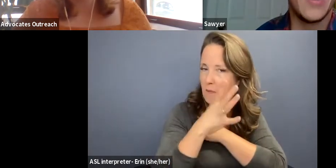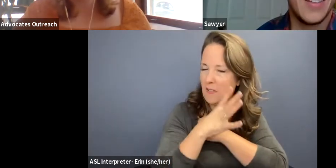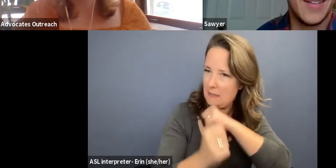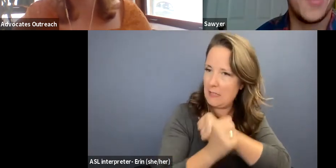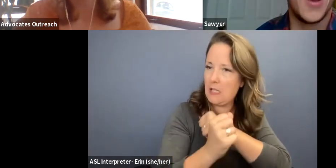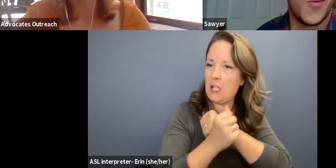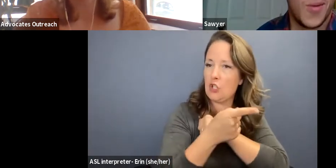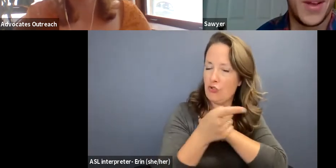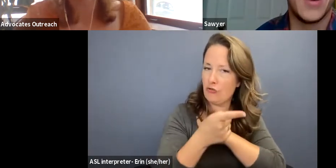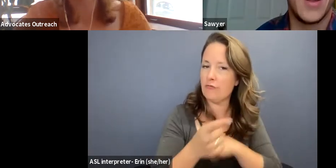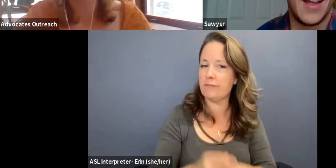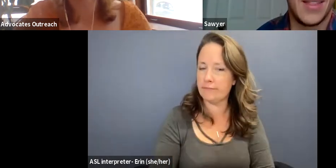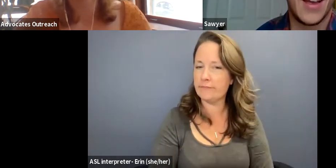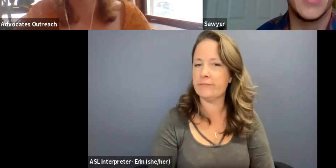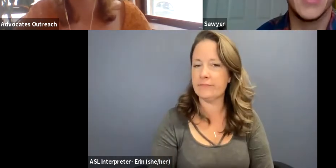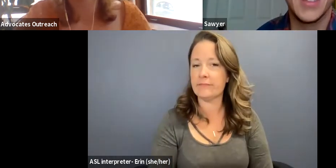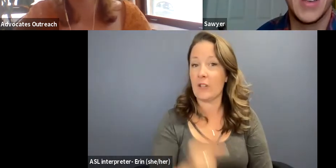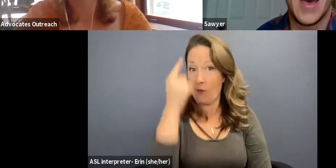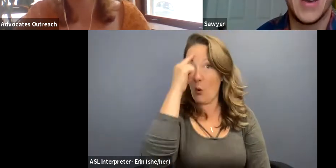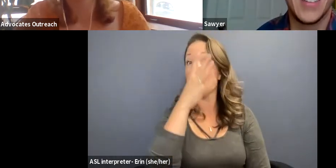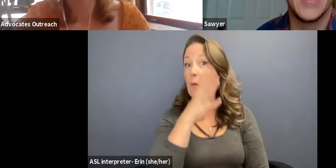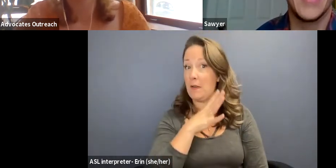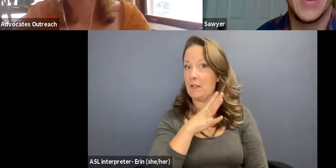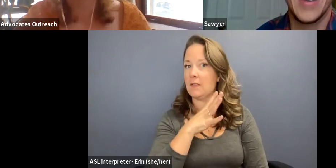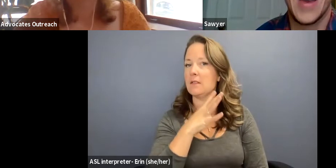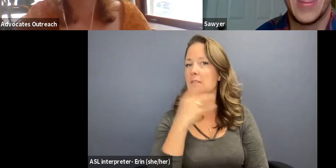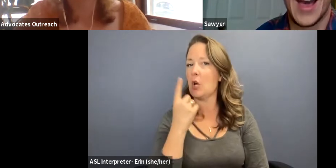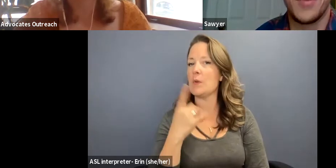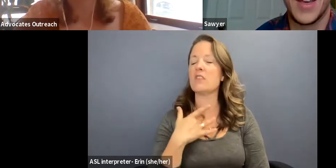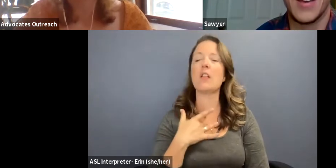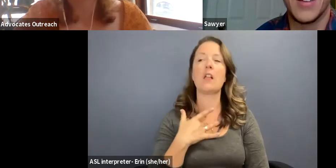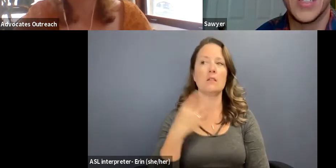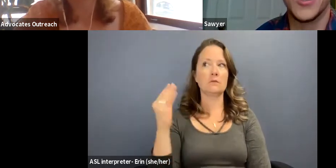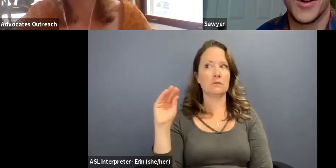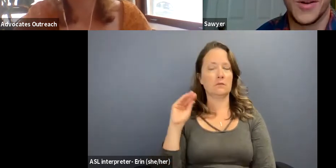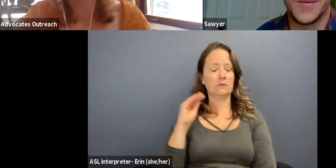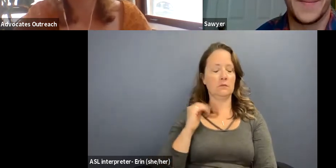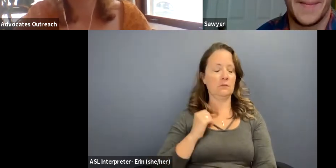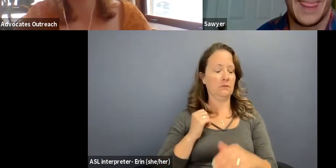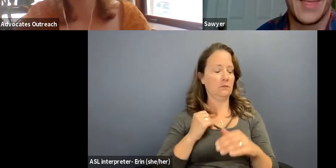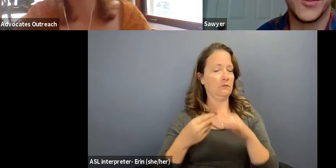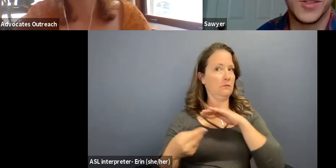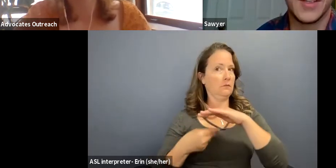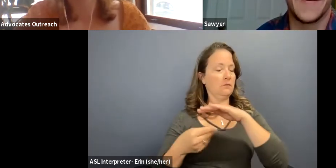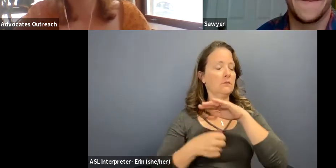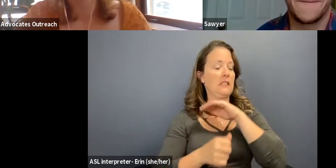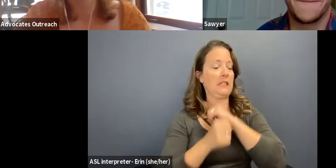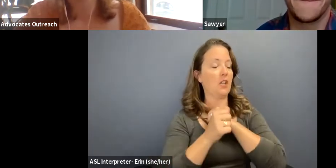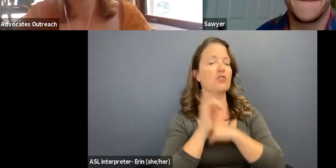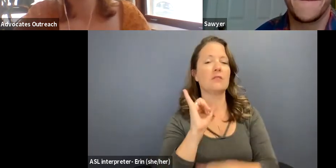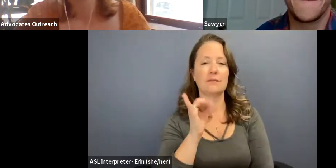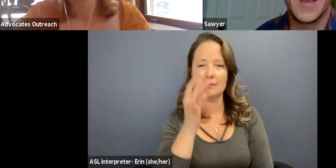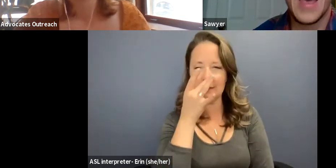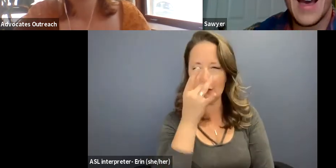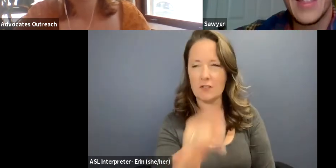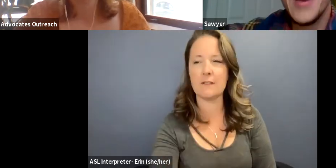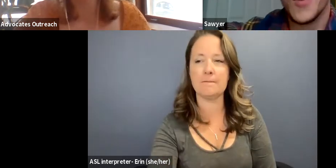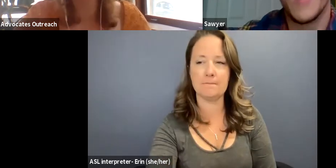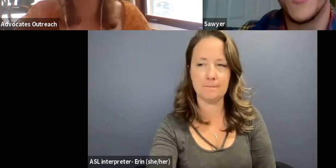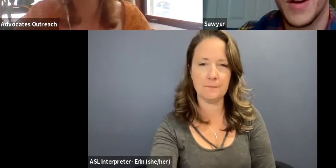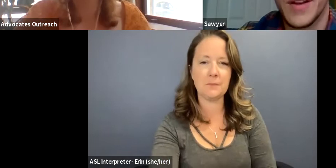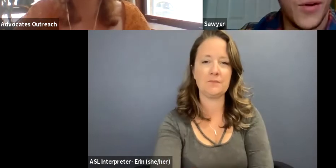Not supposed to talk about it or reference it. Keep private parts private. Shameful, dirty, didn't talk about